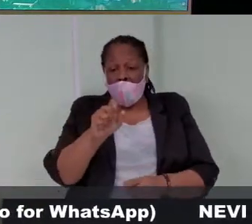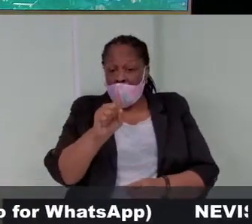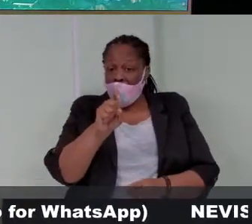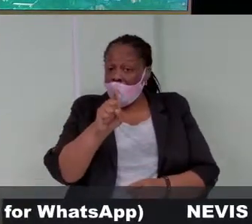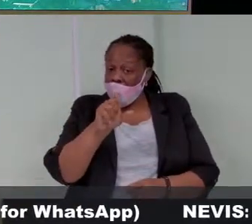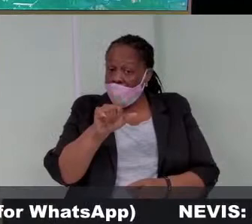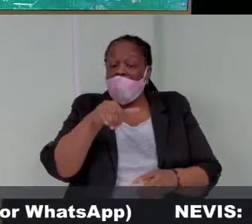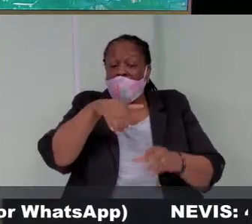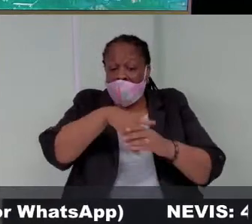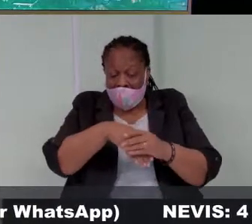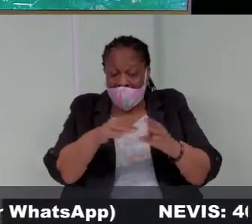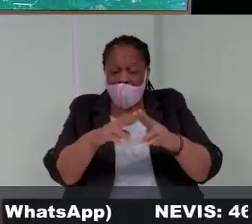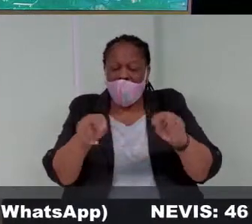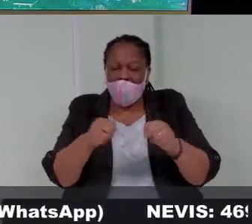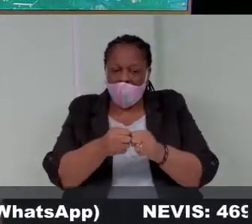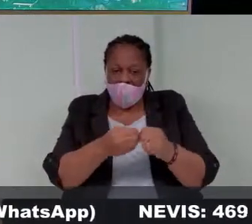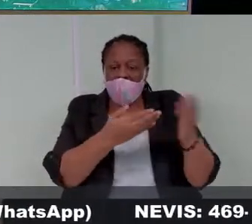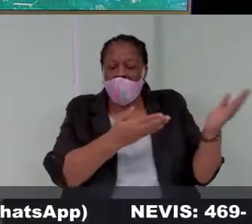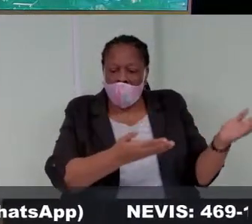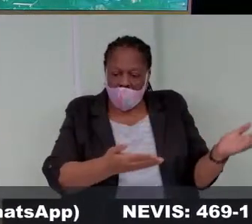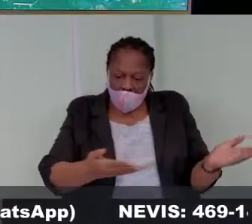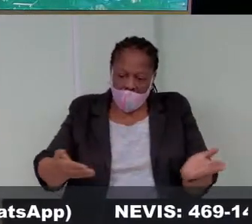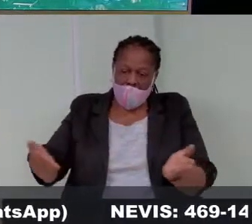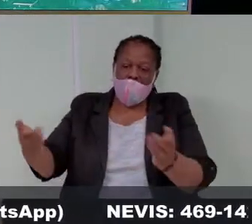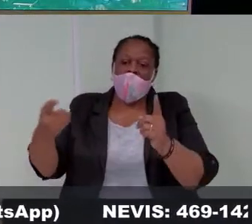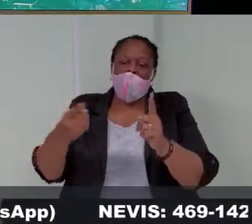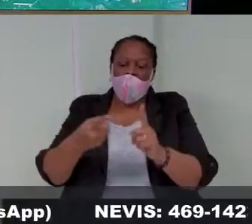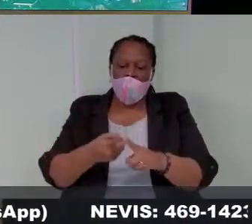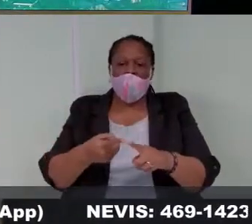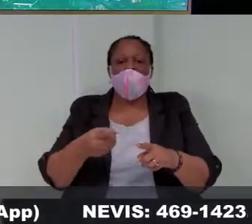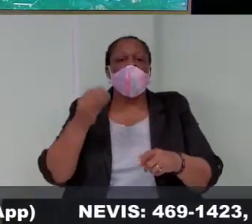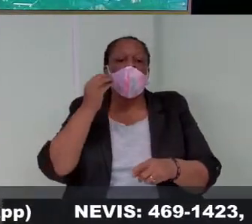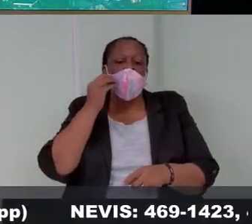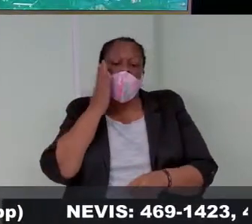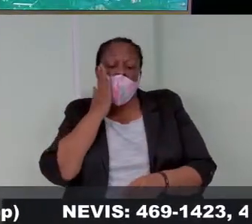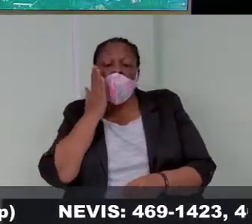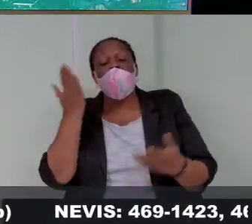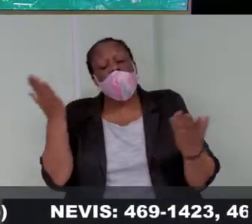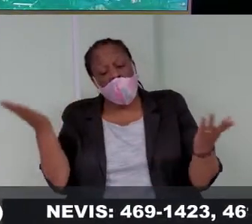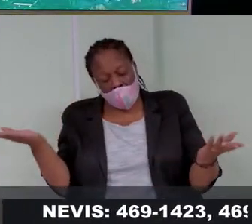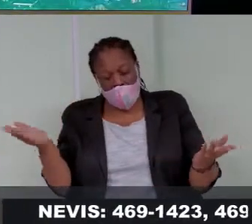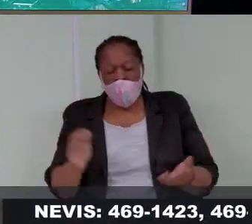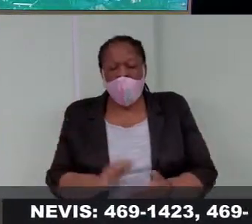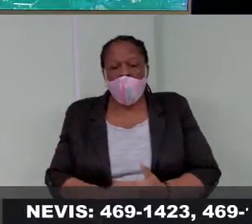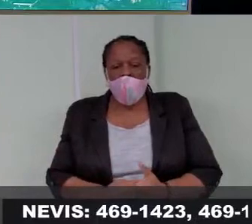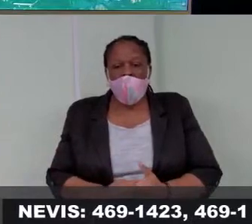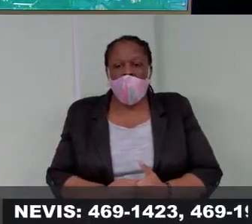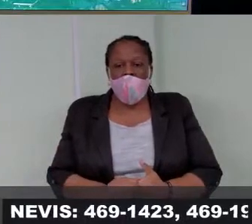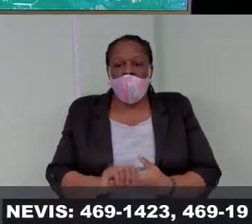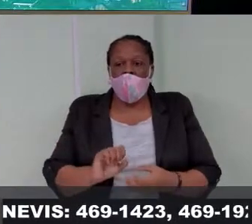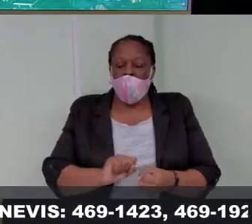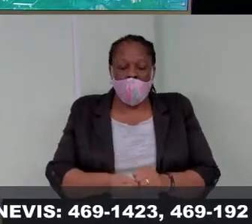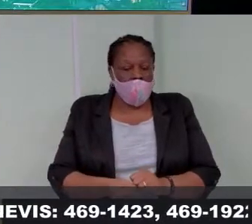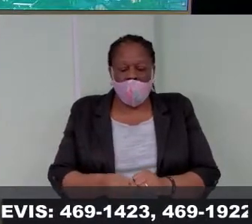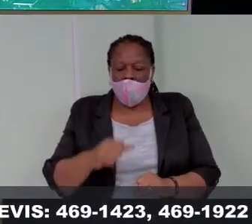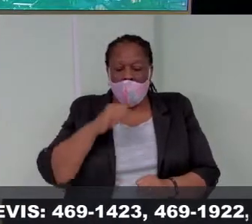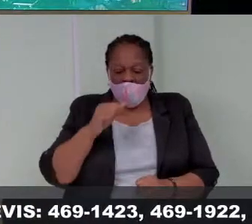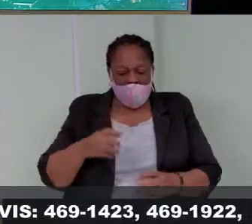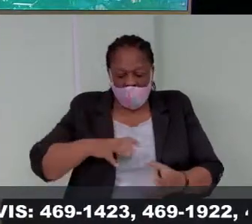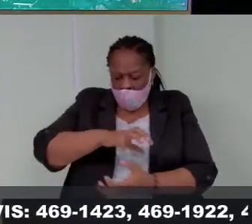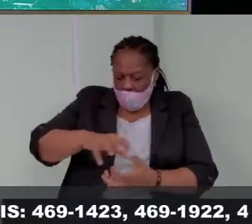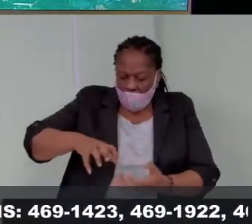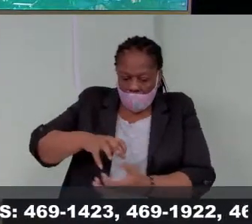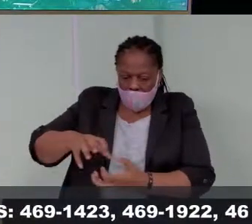well, and then these transportations take them to the place of abode. So there is absolutely no